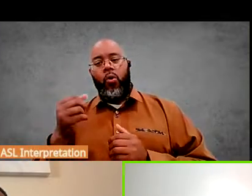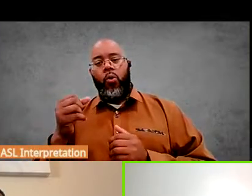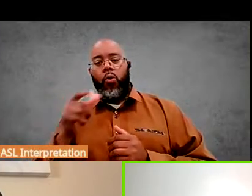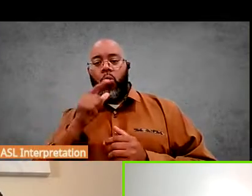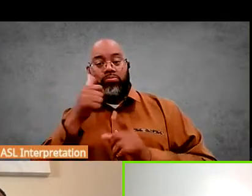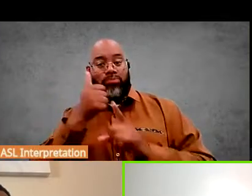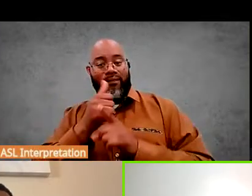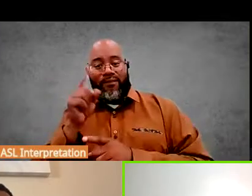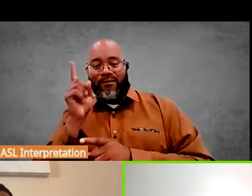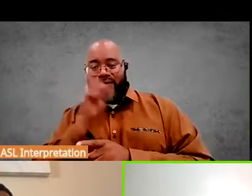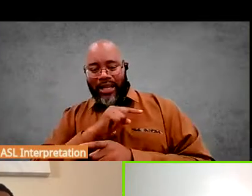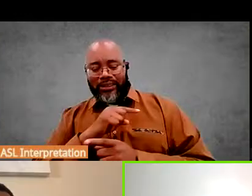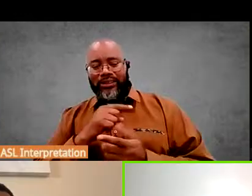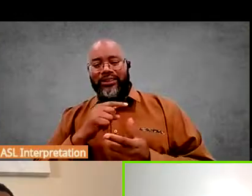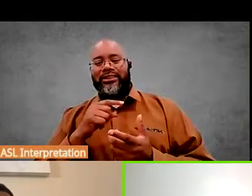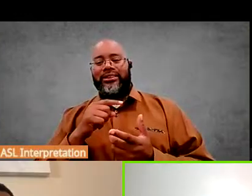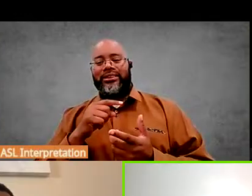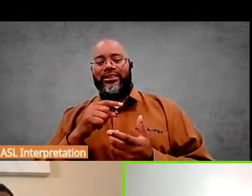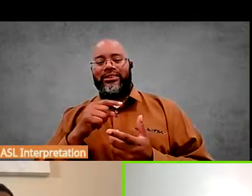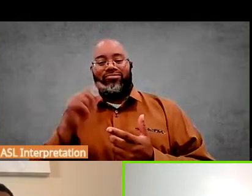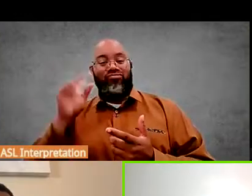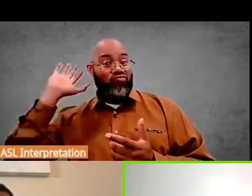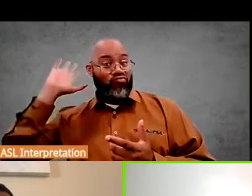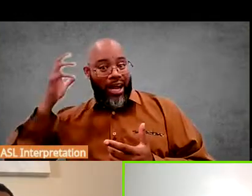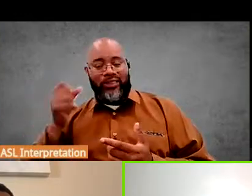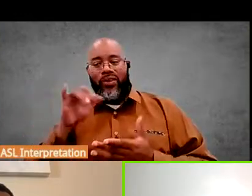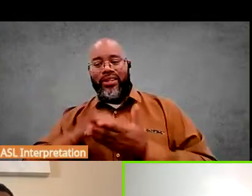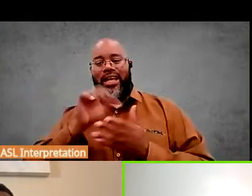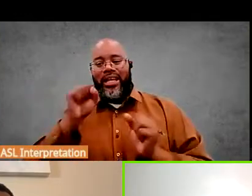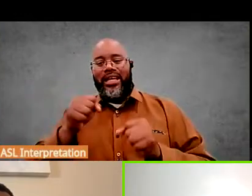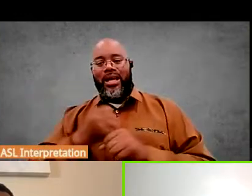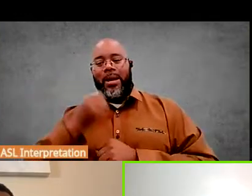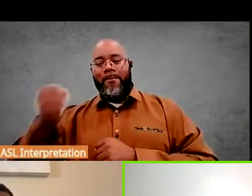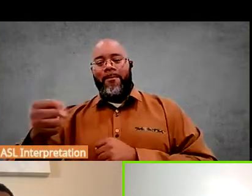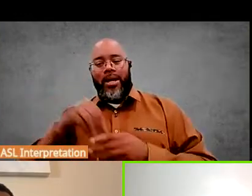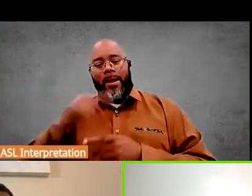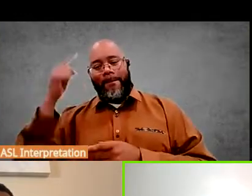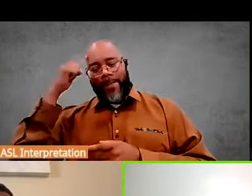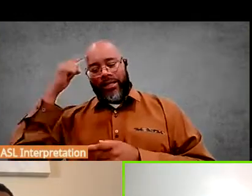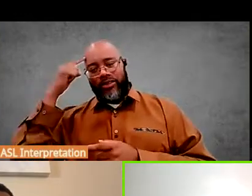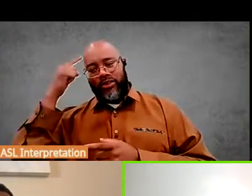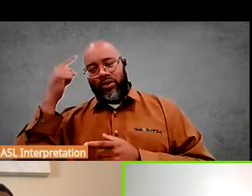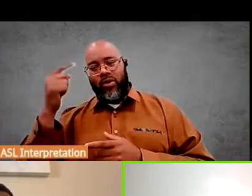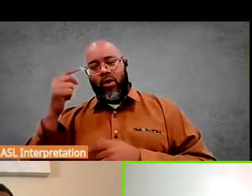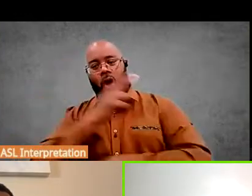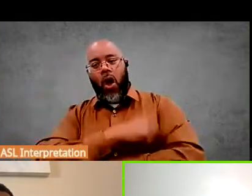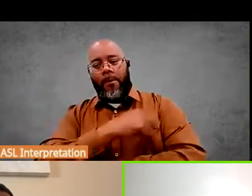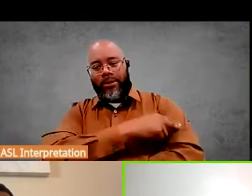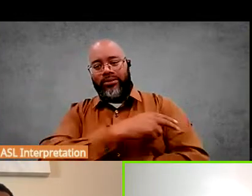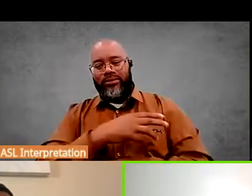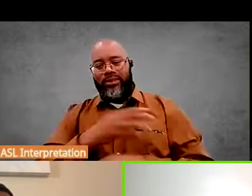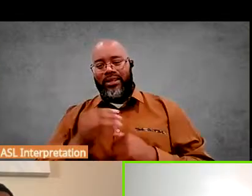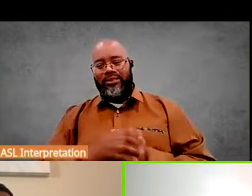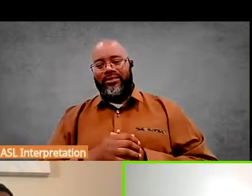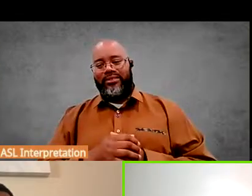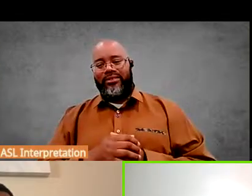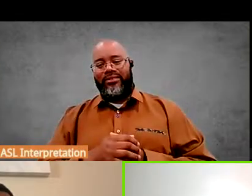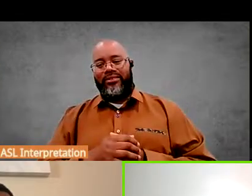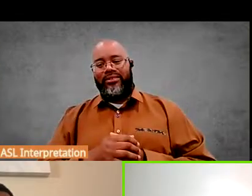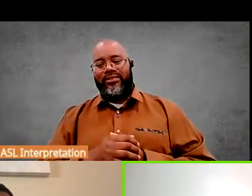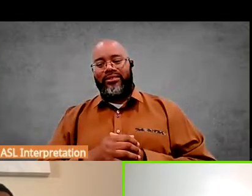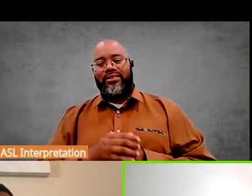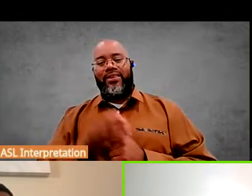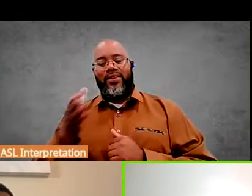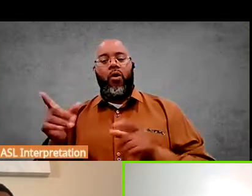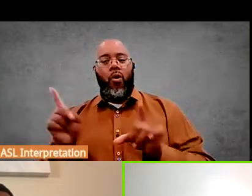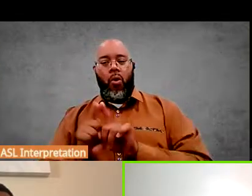being insane so that he can be put in a mental hospital. And there is